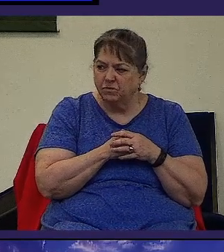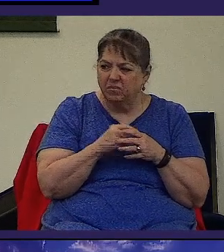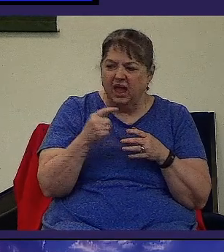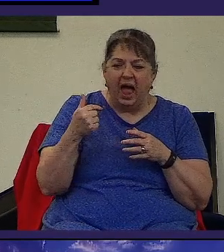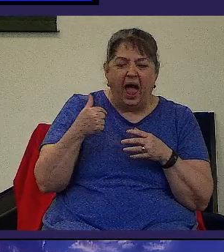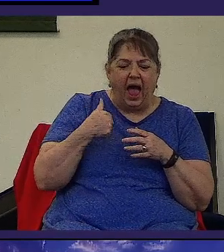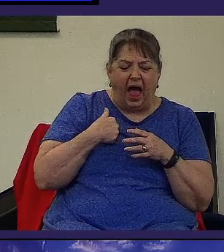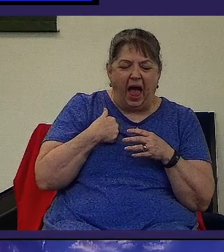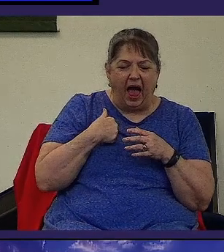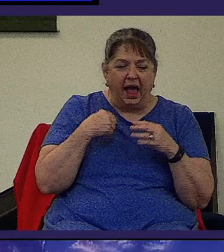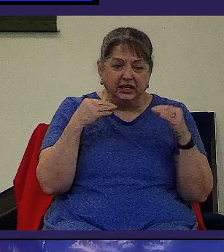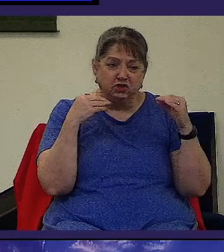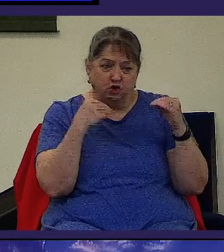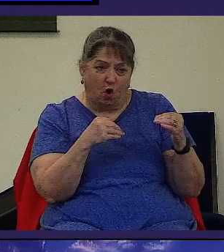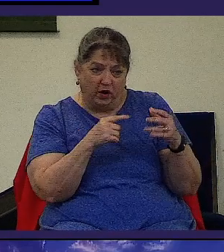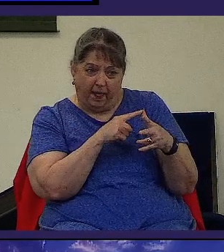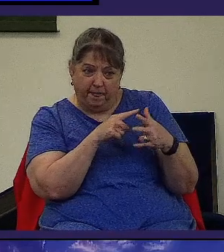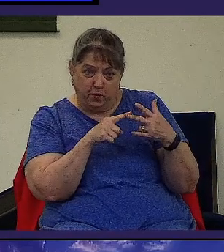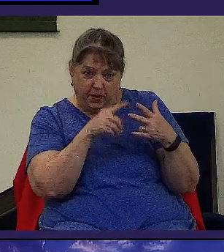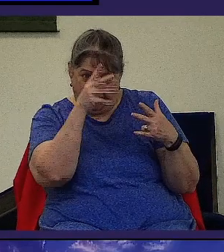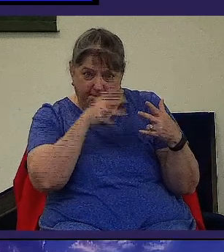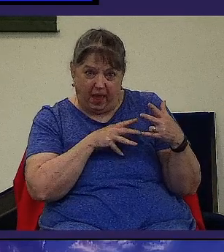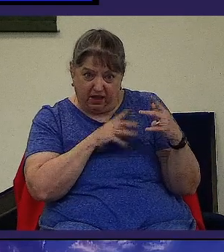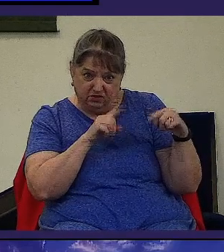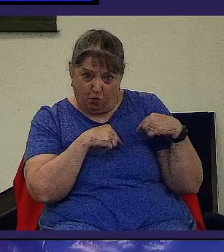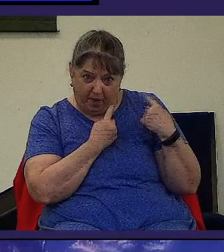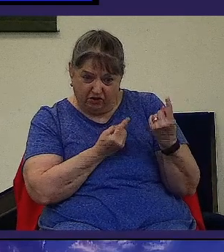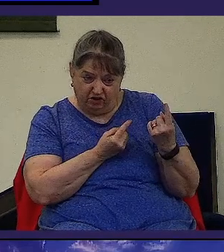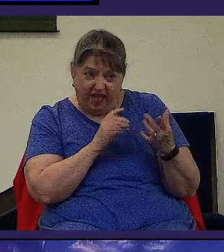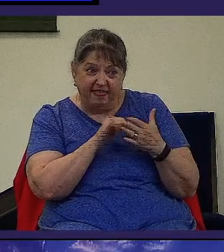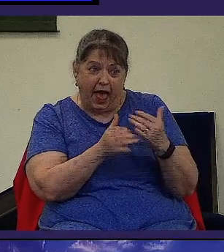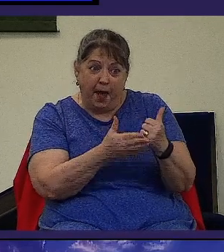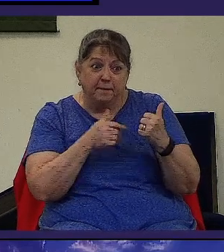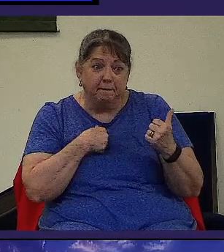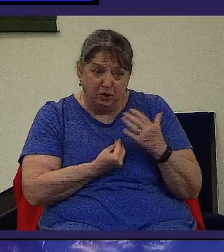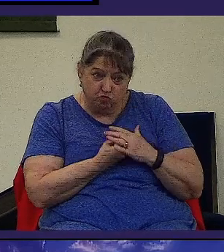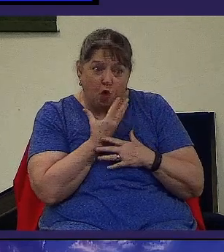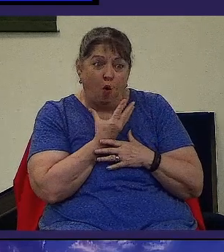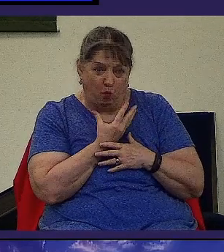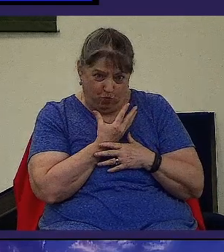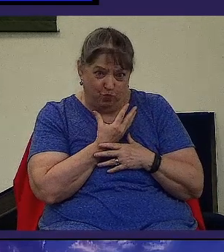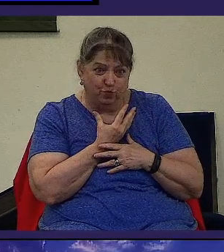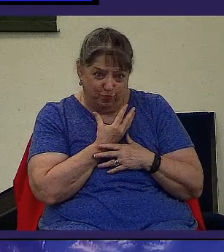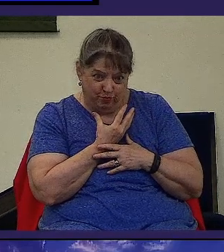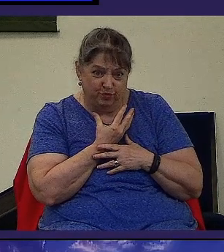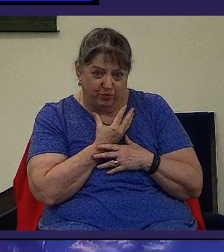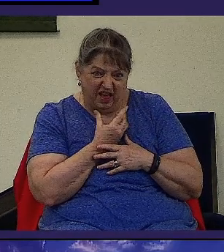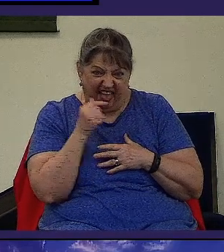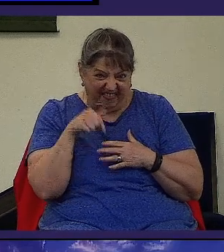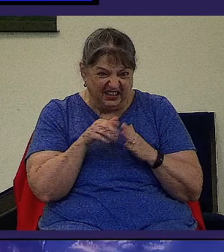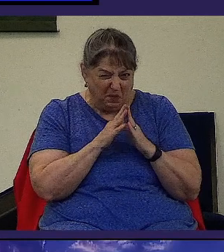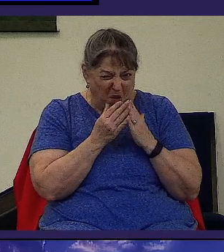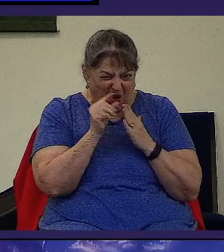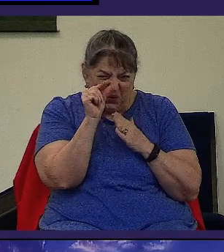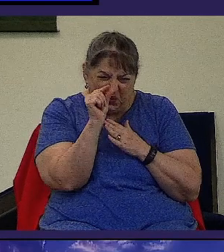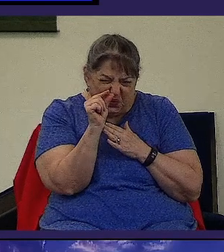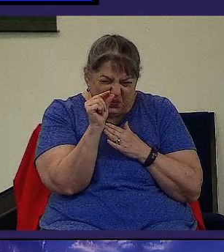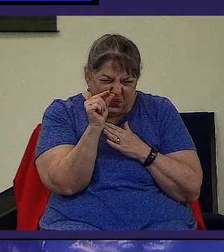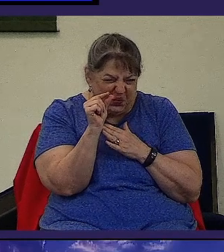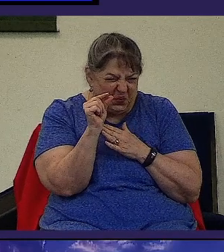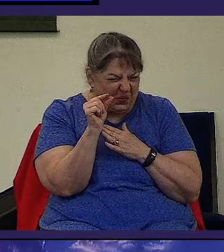and um i'll tell you what i have grown through this this little booklet um